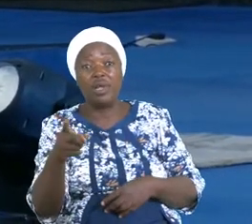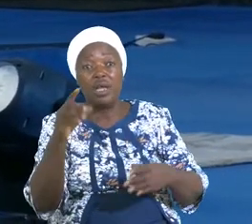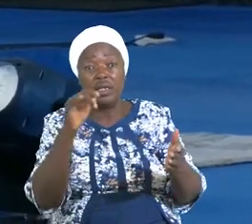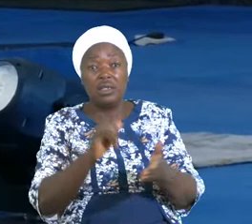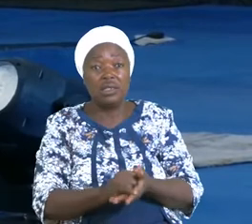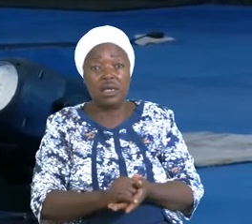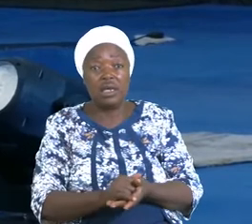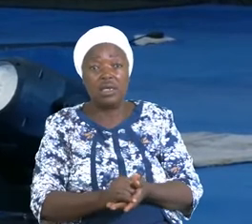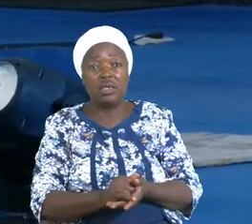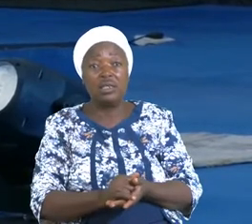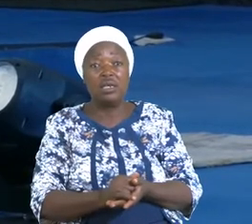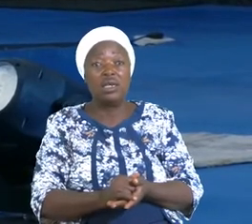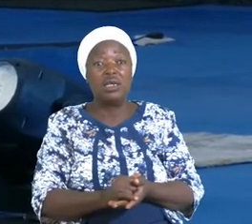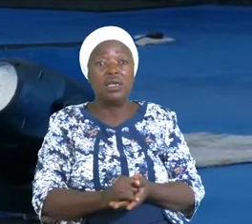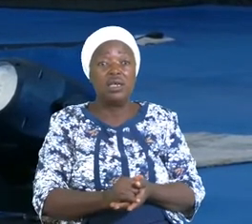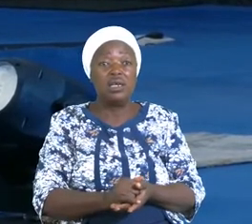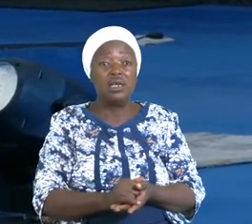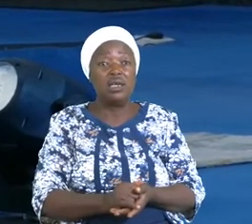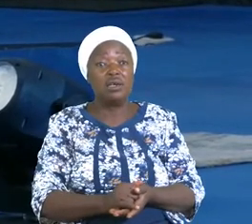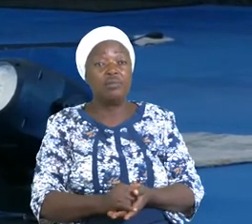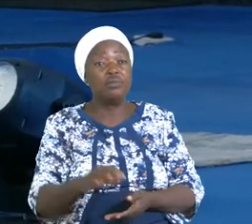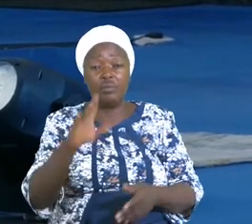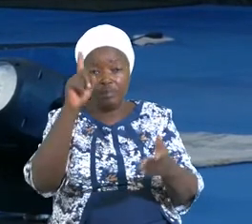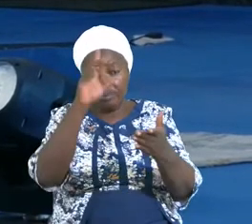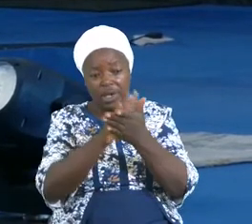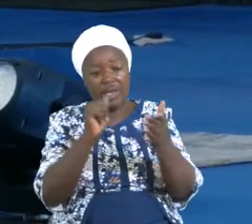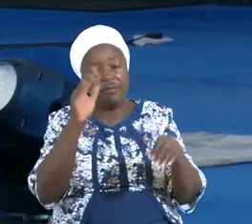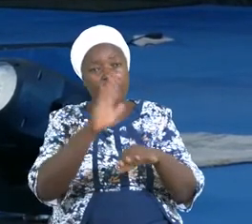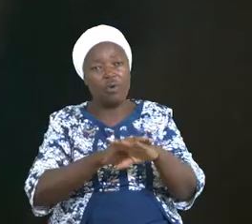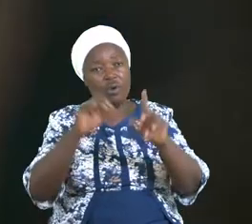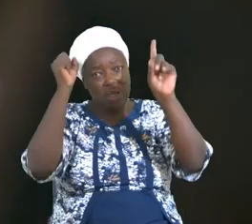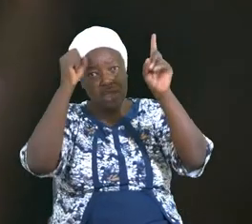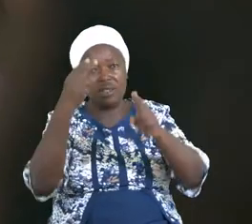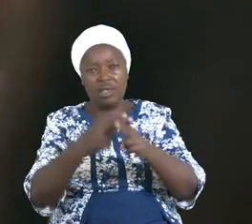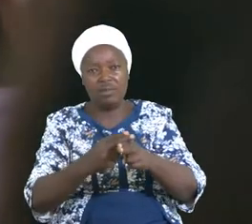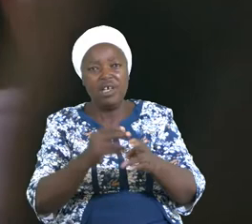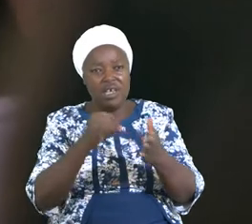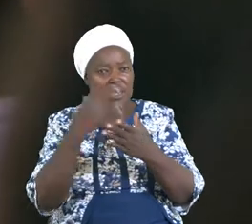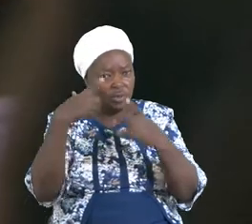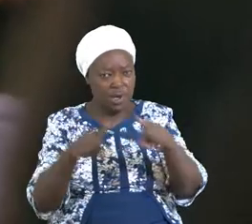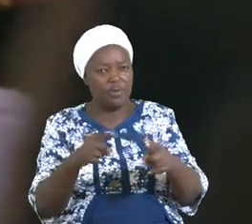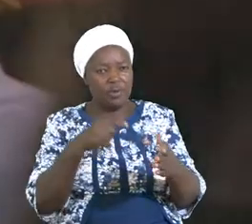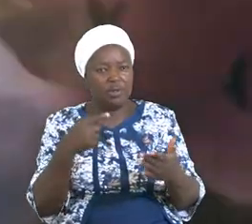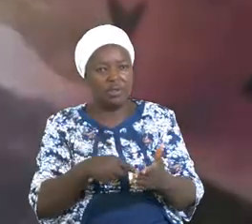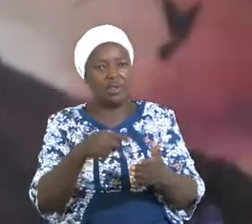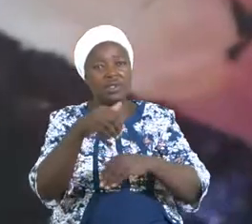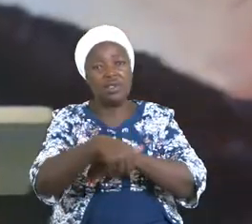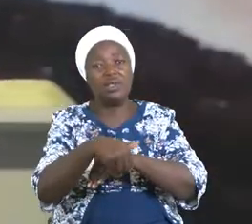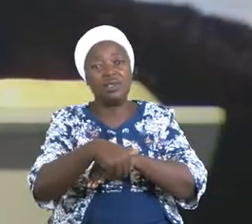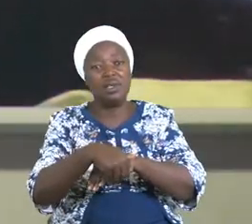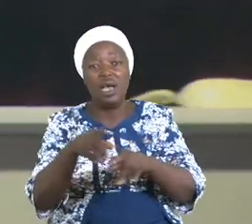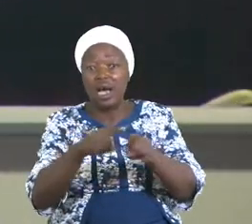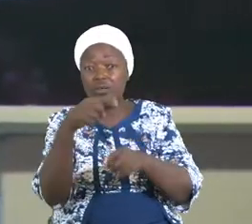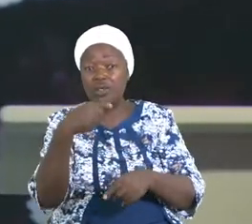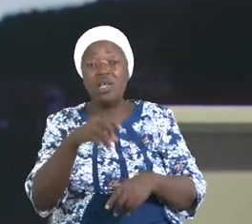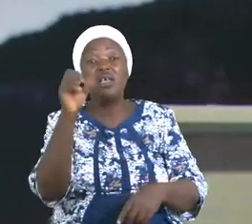believe on his name. It will happen tonight. As you say, yes, I'm